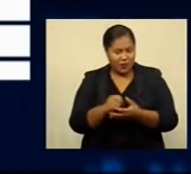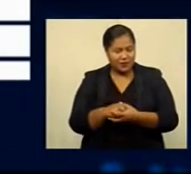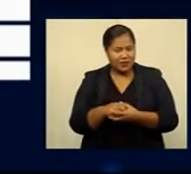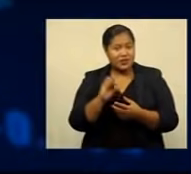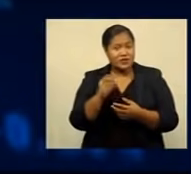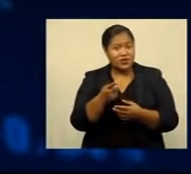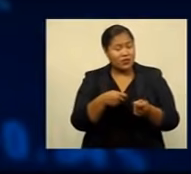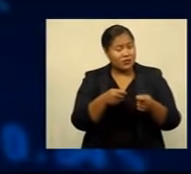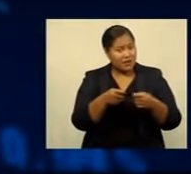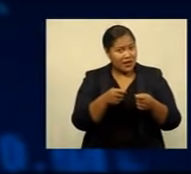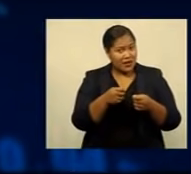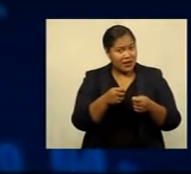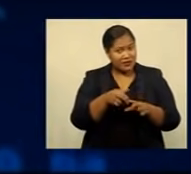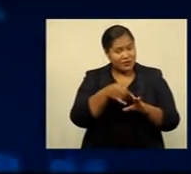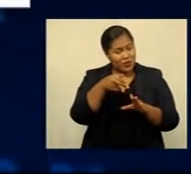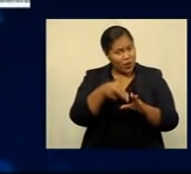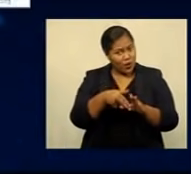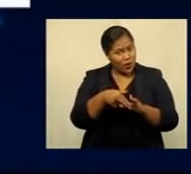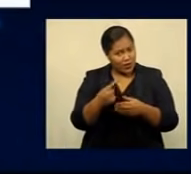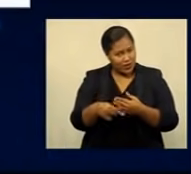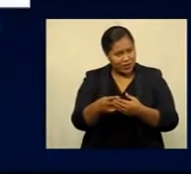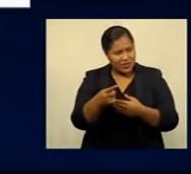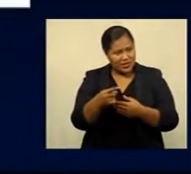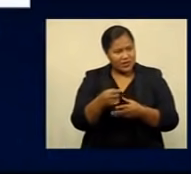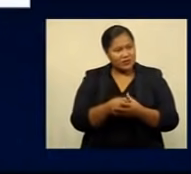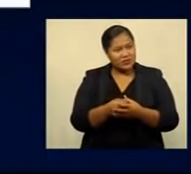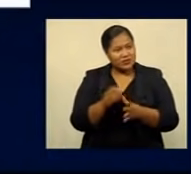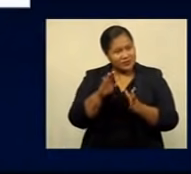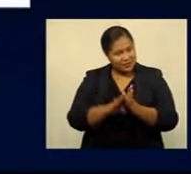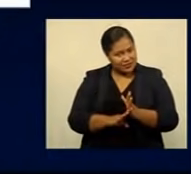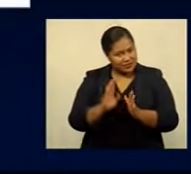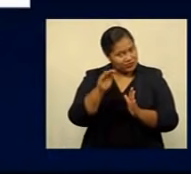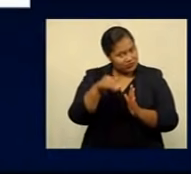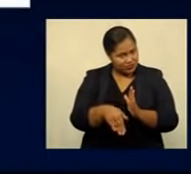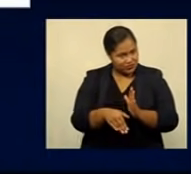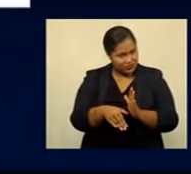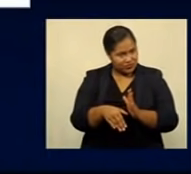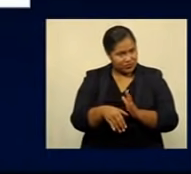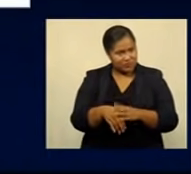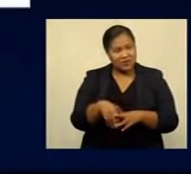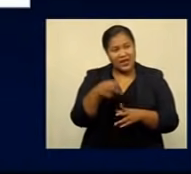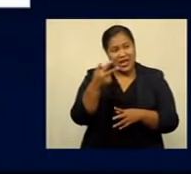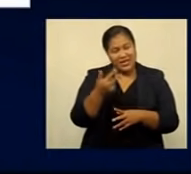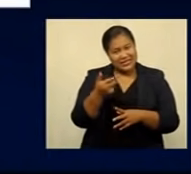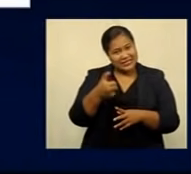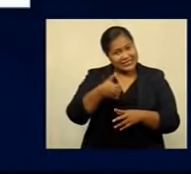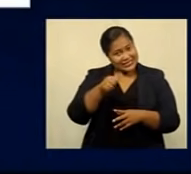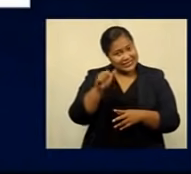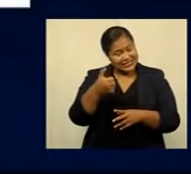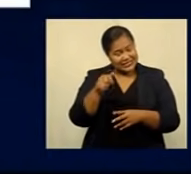commodities market, crude oil continued its drive, this time down to 18 cents to end at